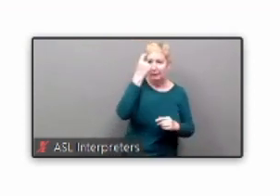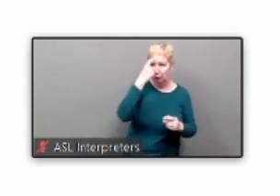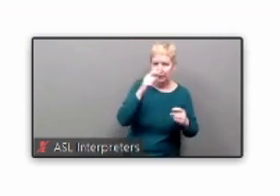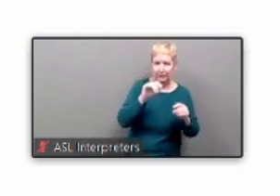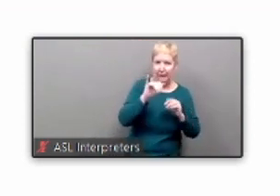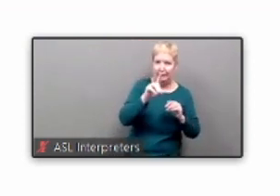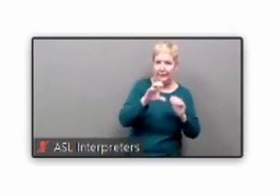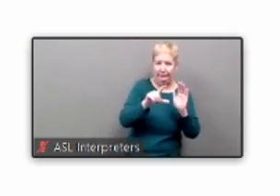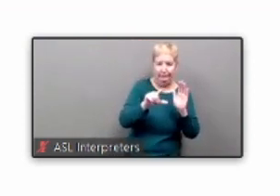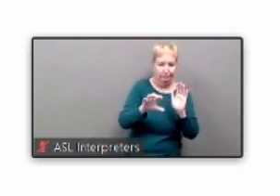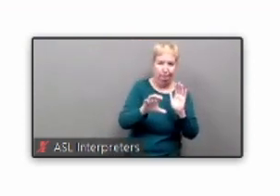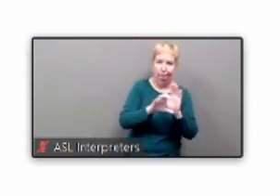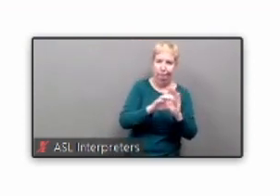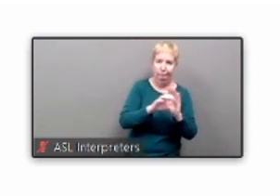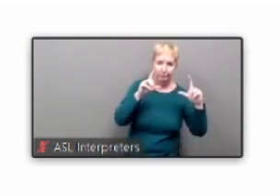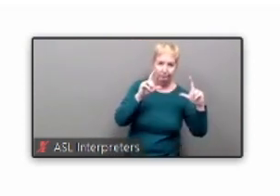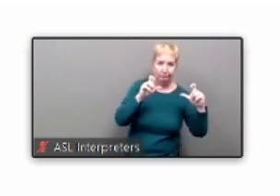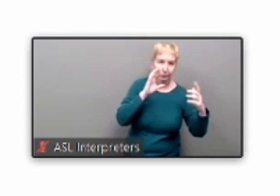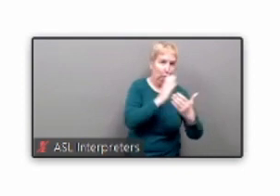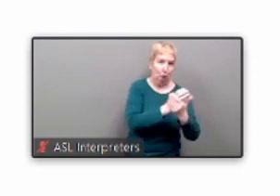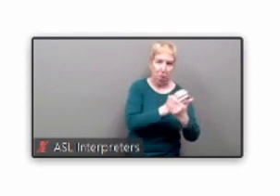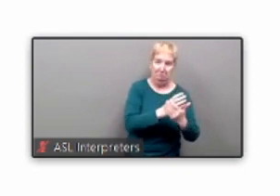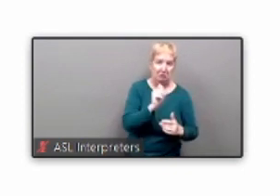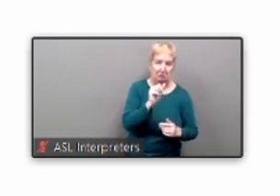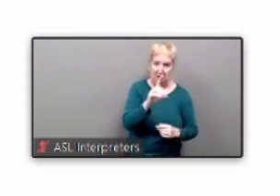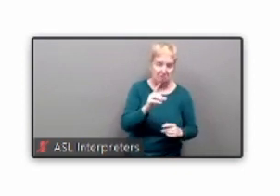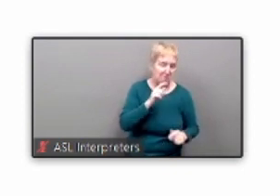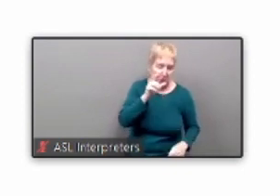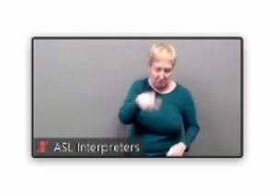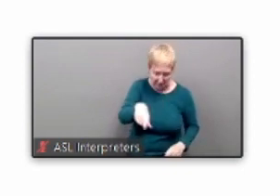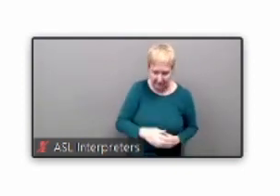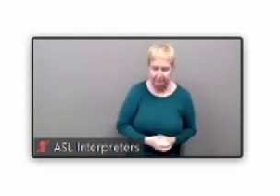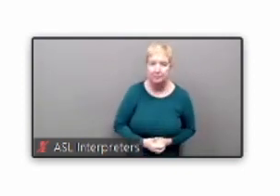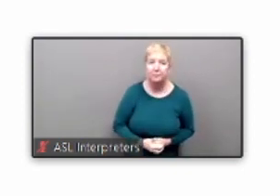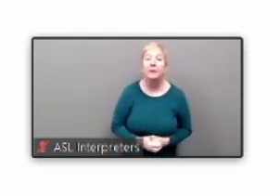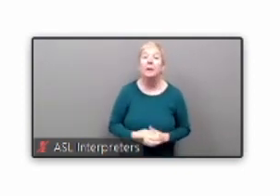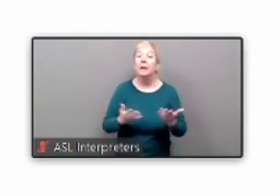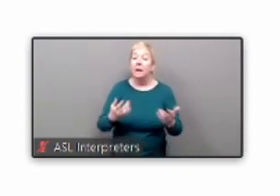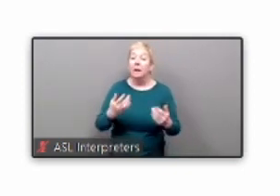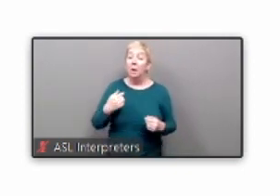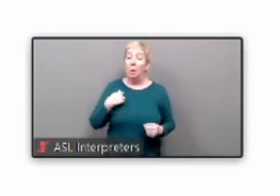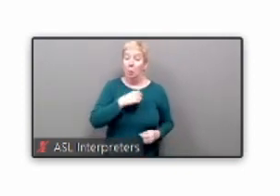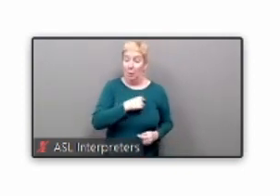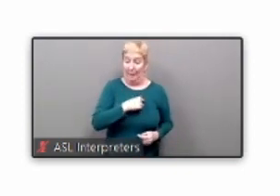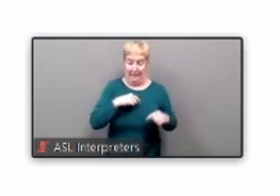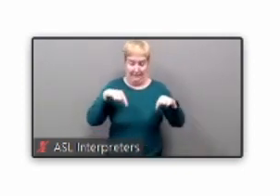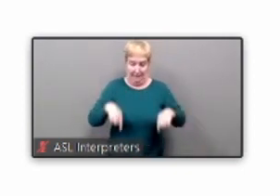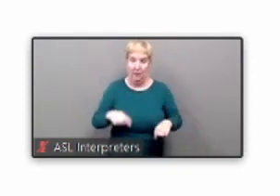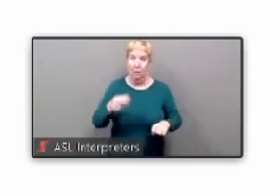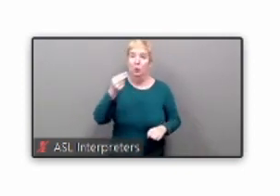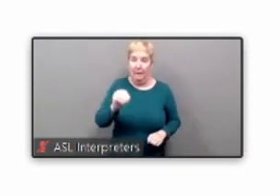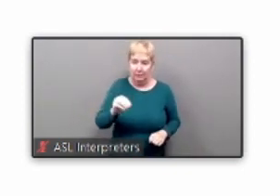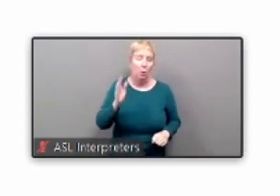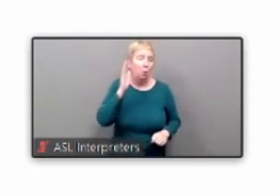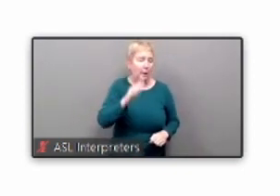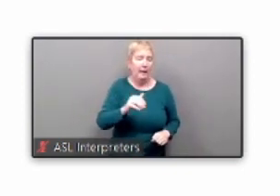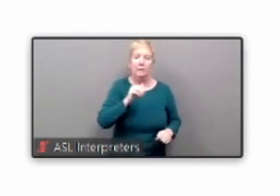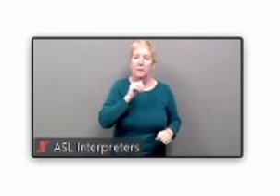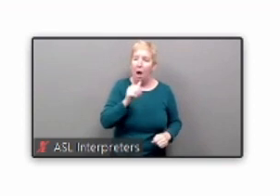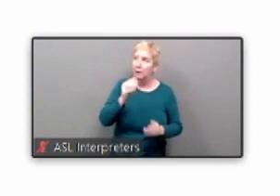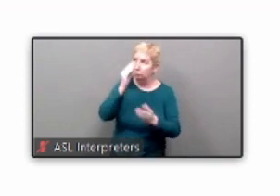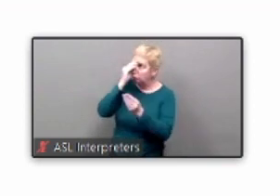COVID vaccine. Next slide. And we do not, as a state, share immigration